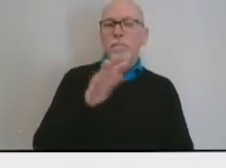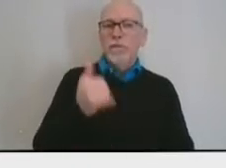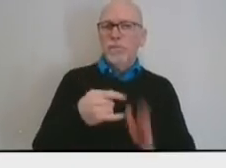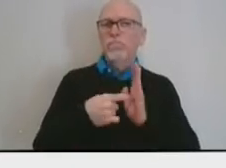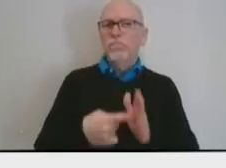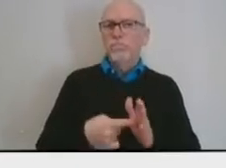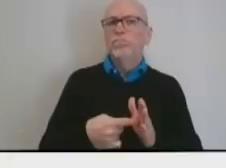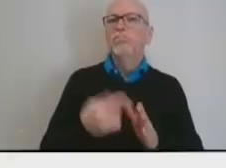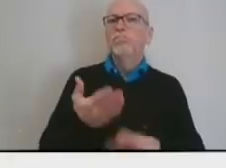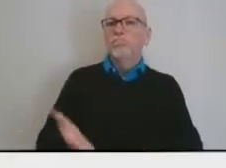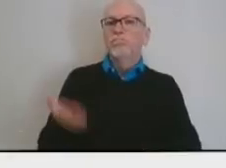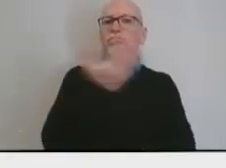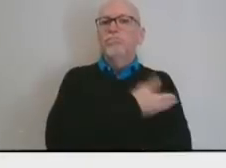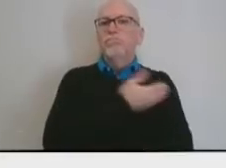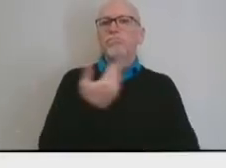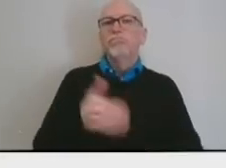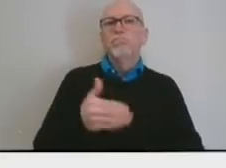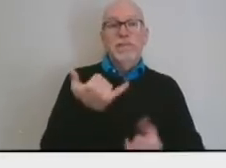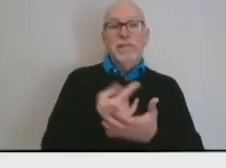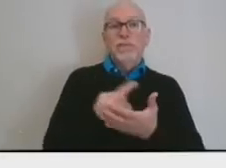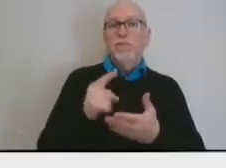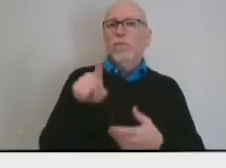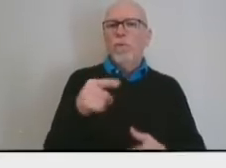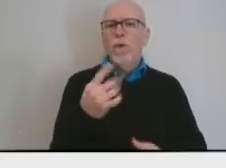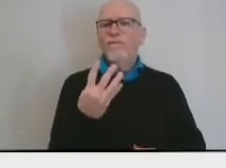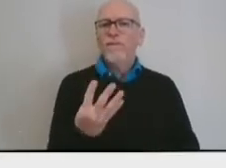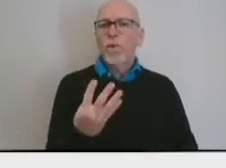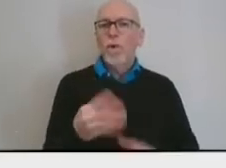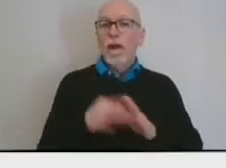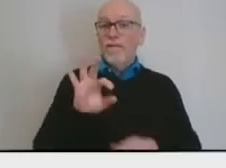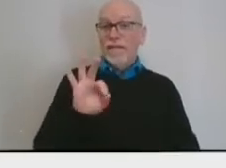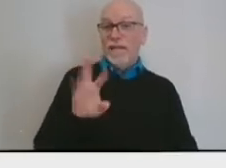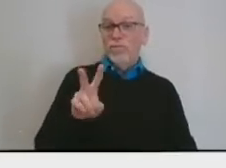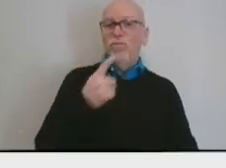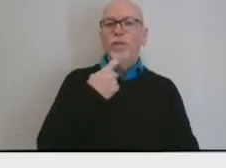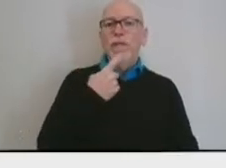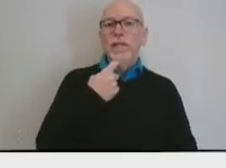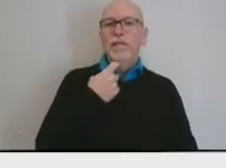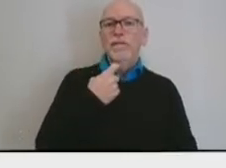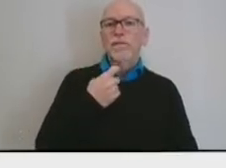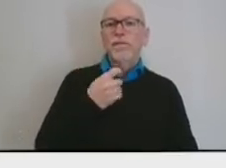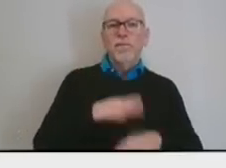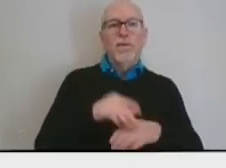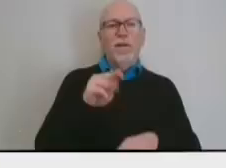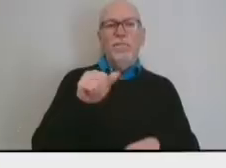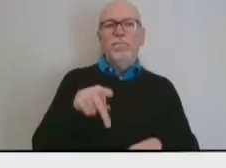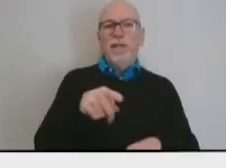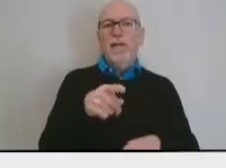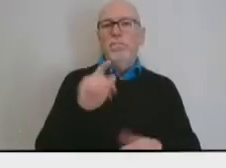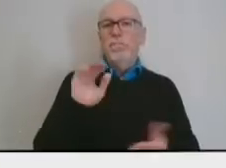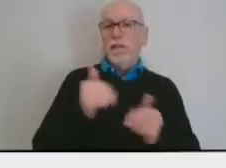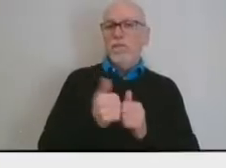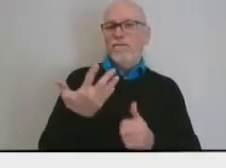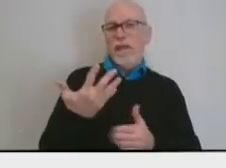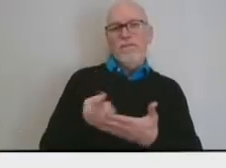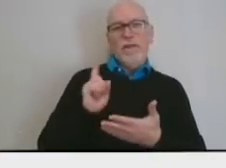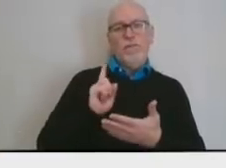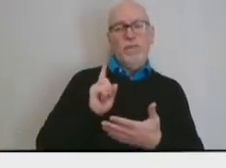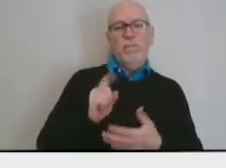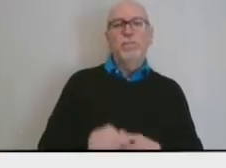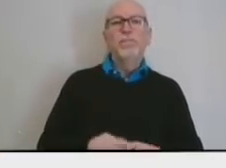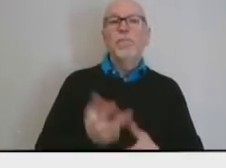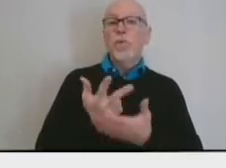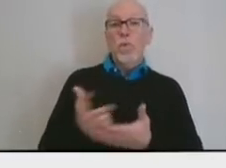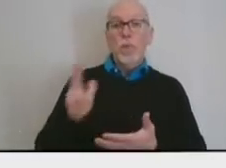to improve. This week, just 4 of our 92 counties are in red on the 2-score map, down from 5 last week. 3 weeks